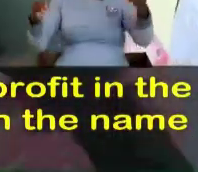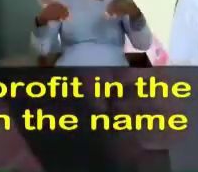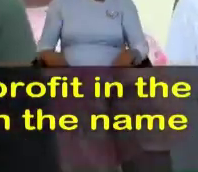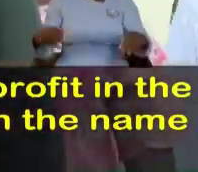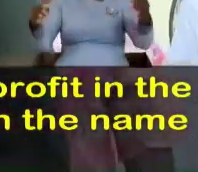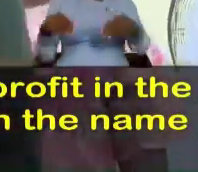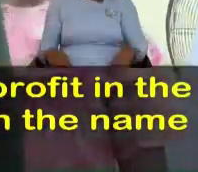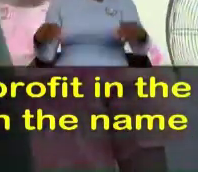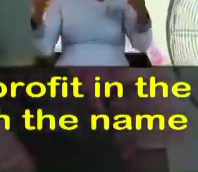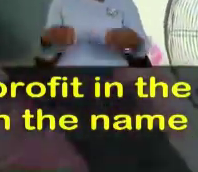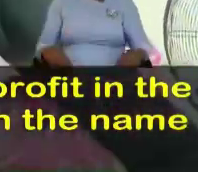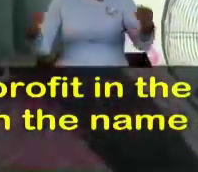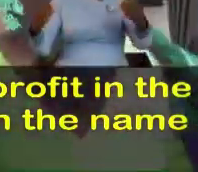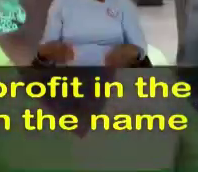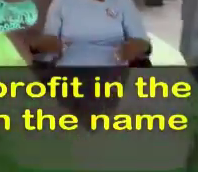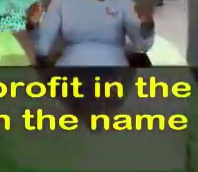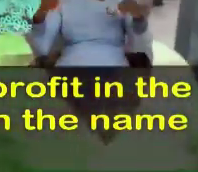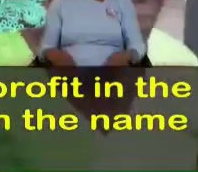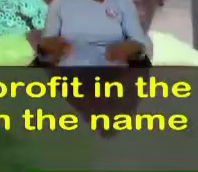Ben.